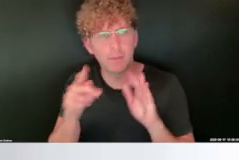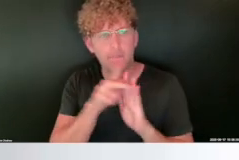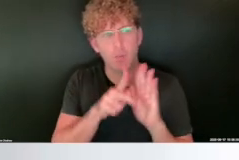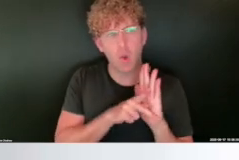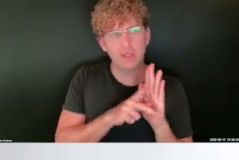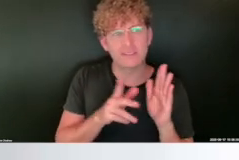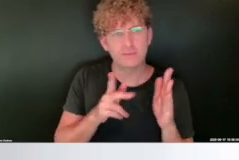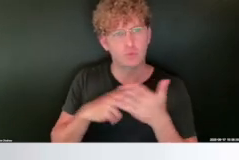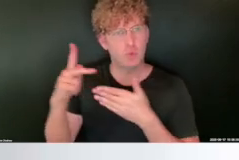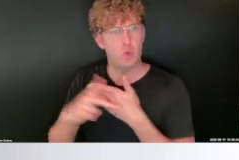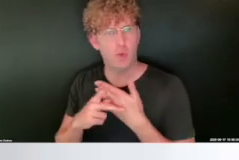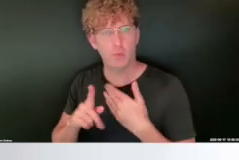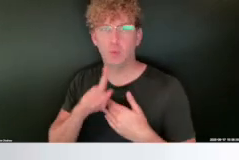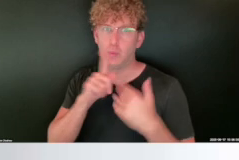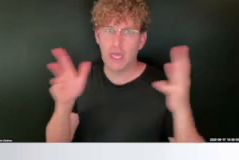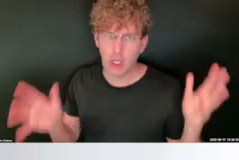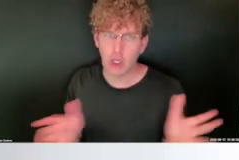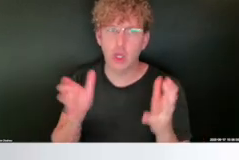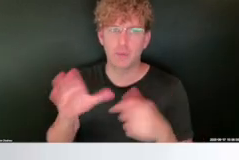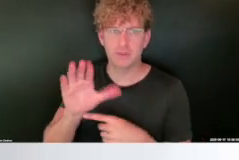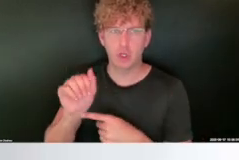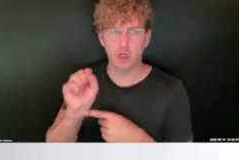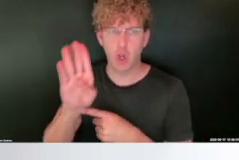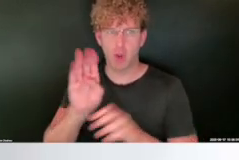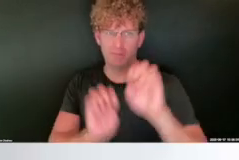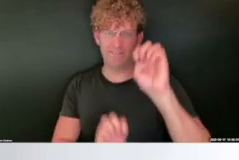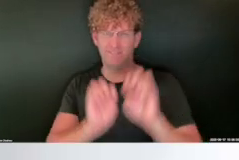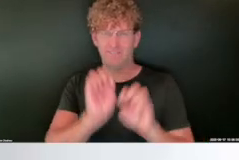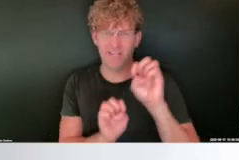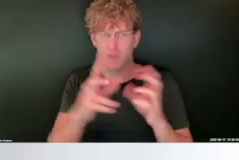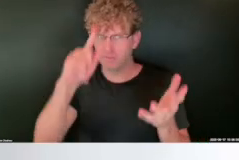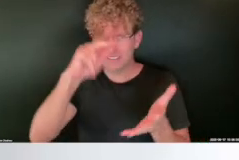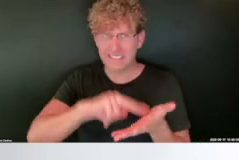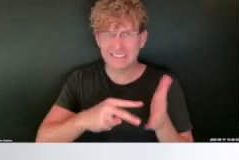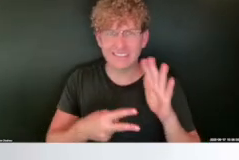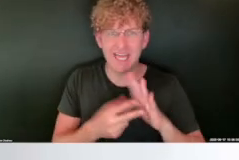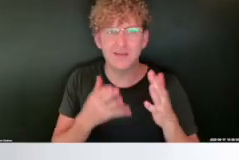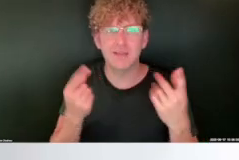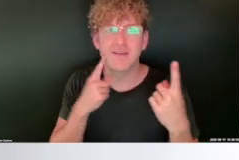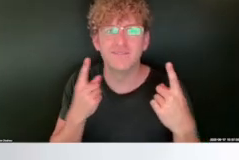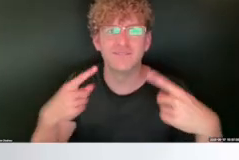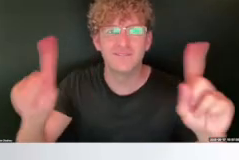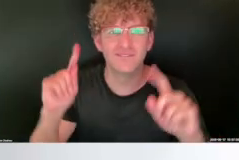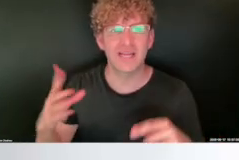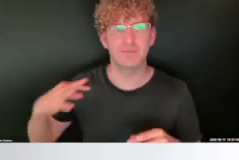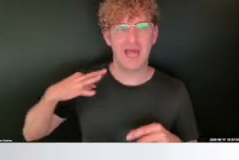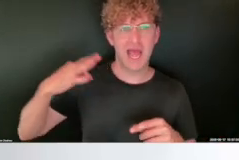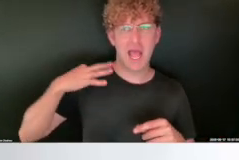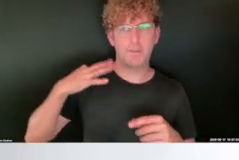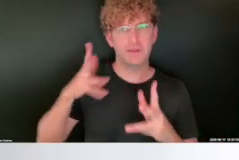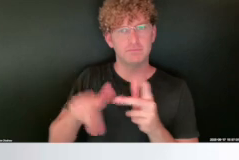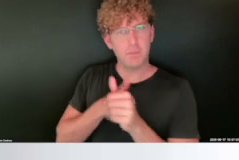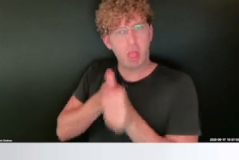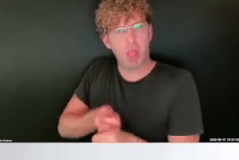to evaluate the intent and effectiveness of applicant compliance certification language. So for example,